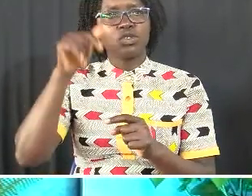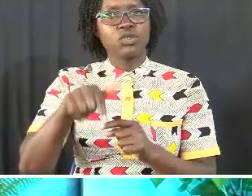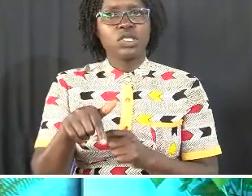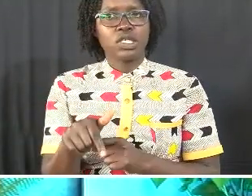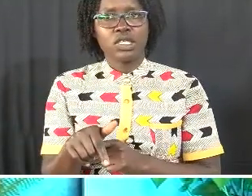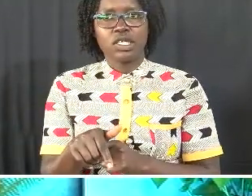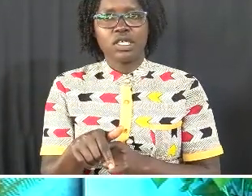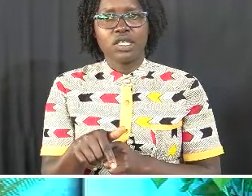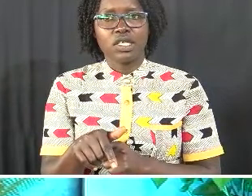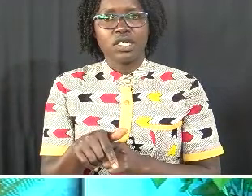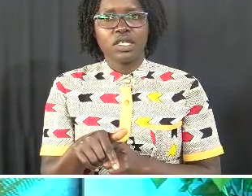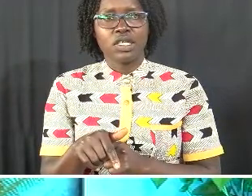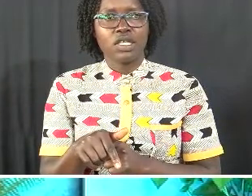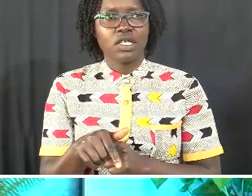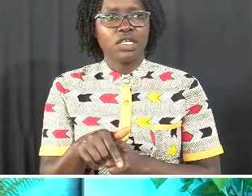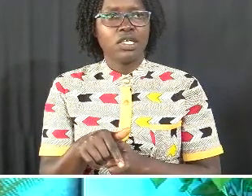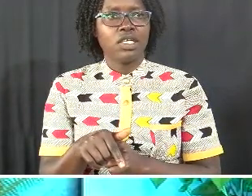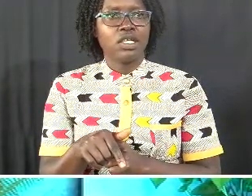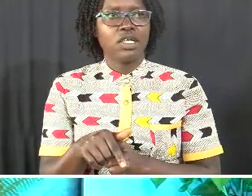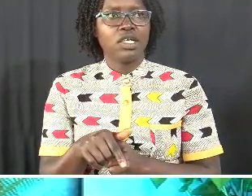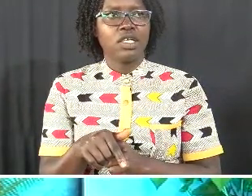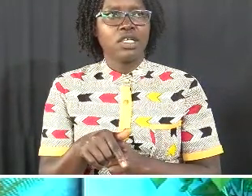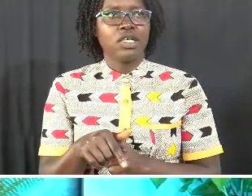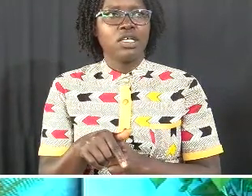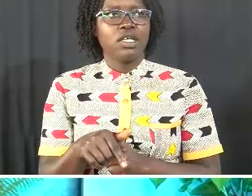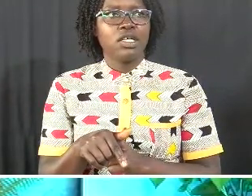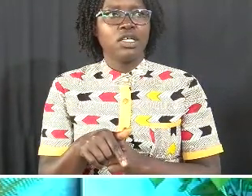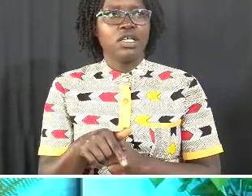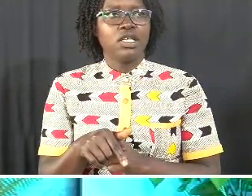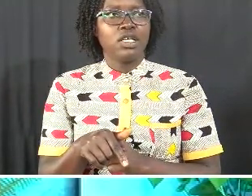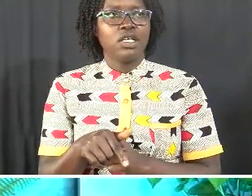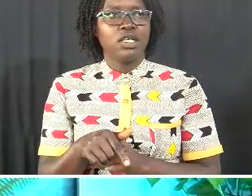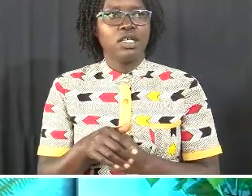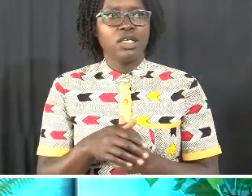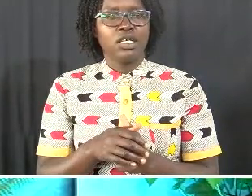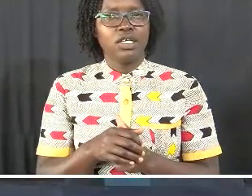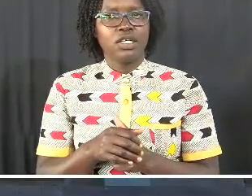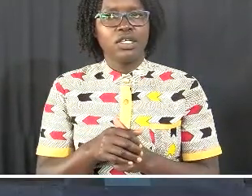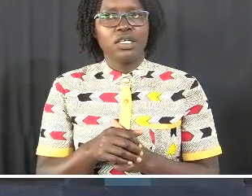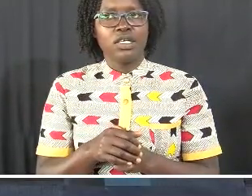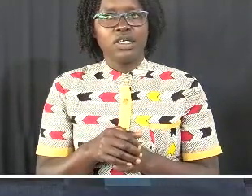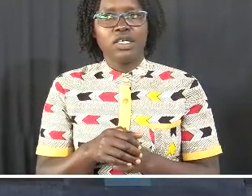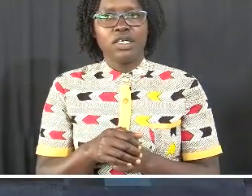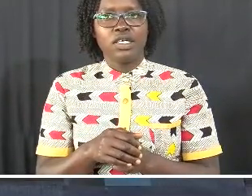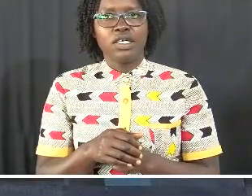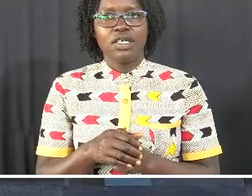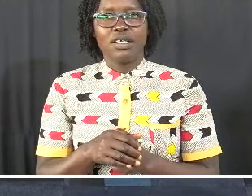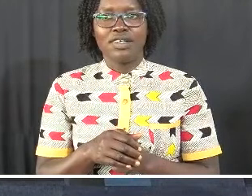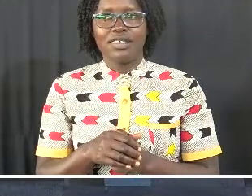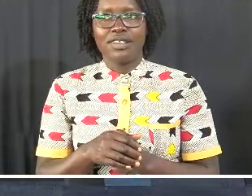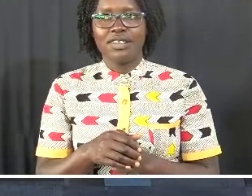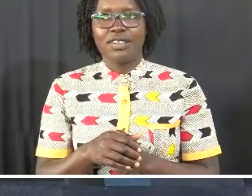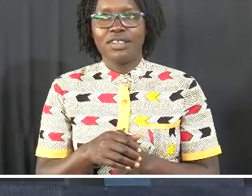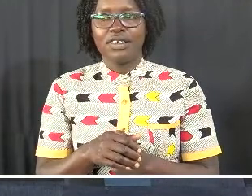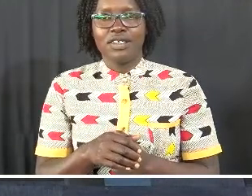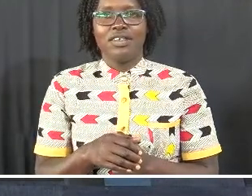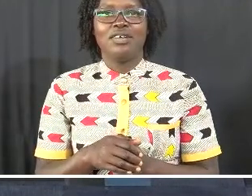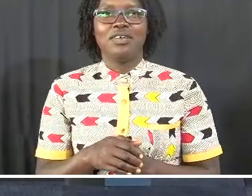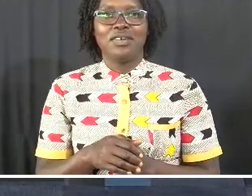now, before I finish the first few points, and then I'm done. So I will teach you this song. You must learn